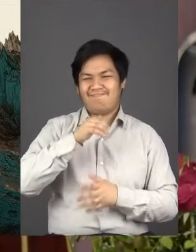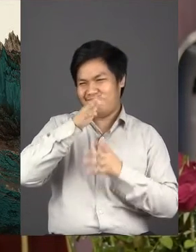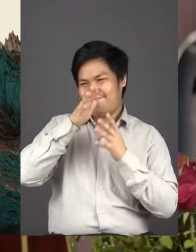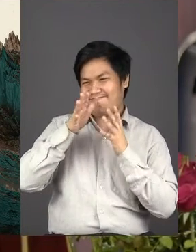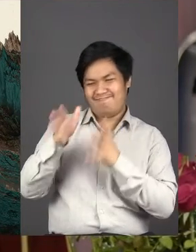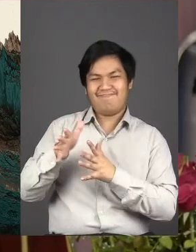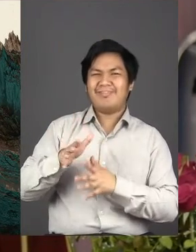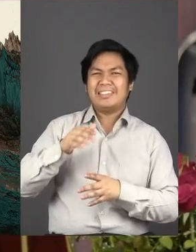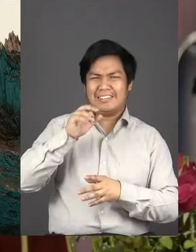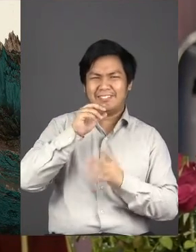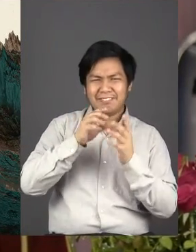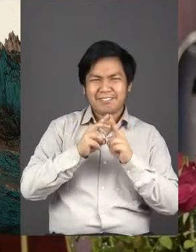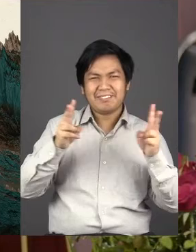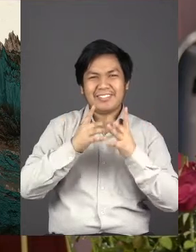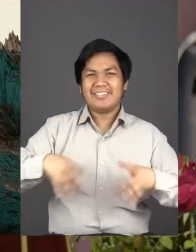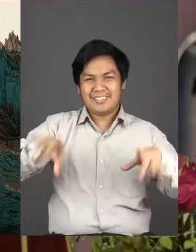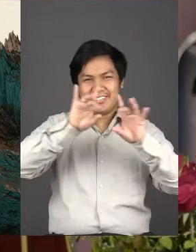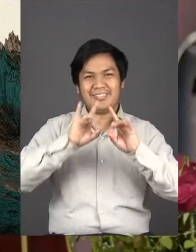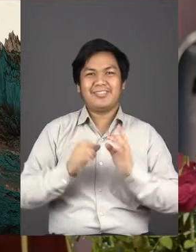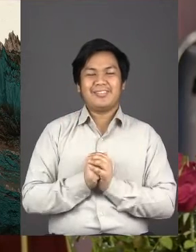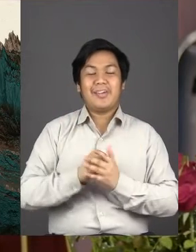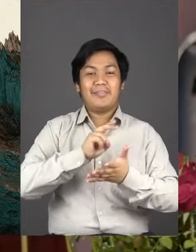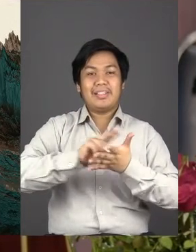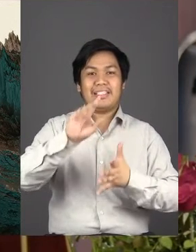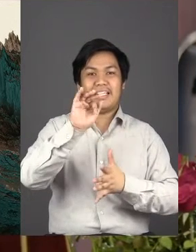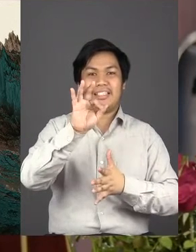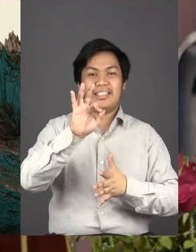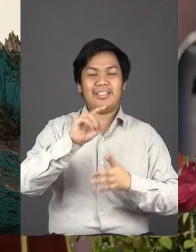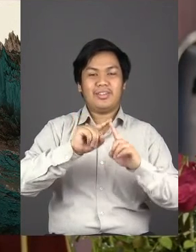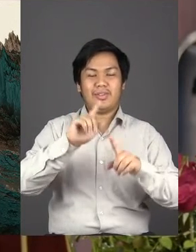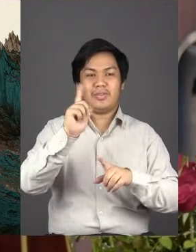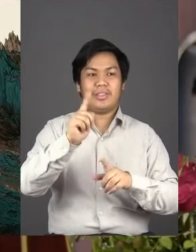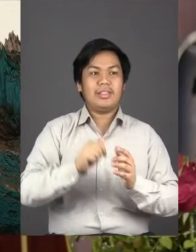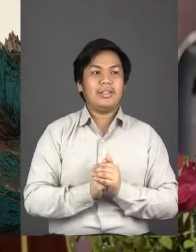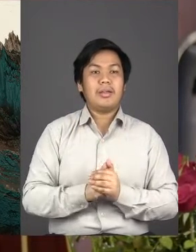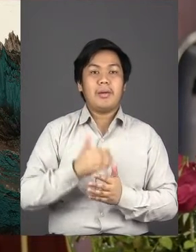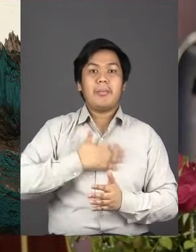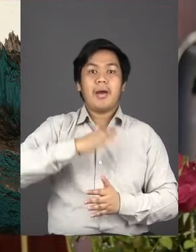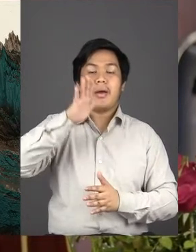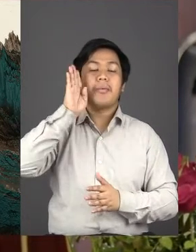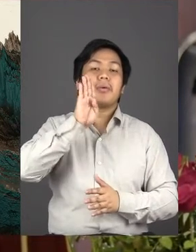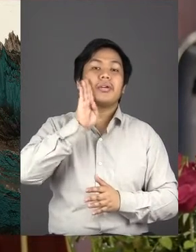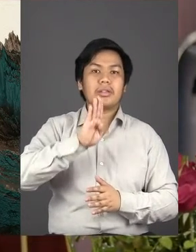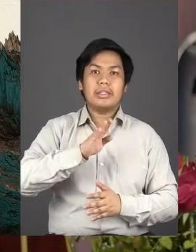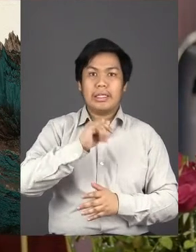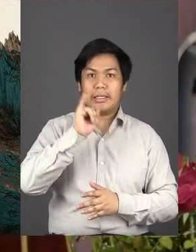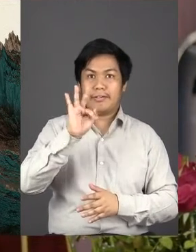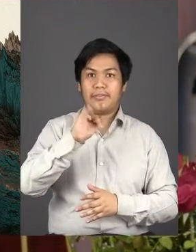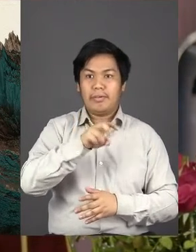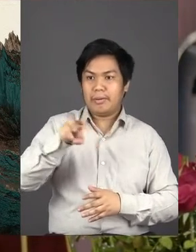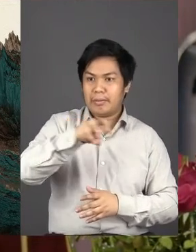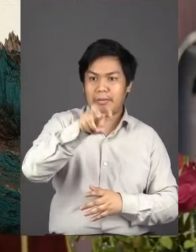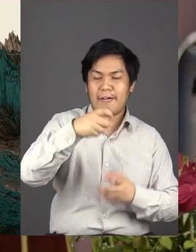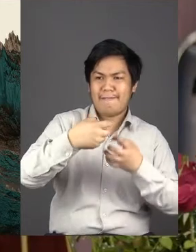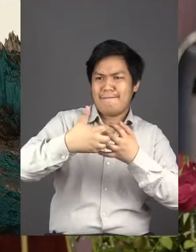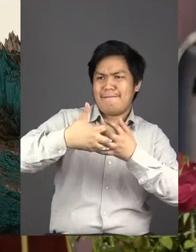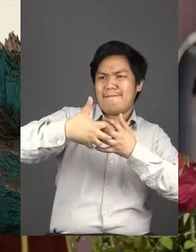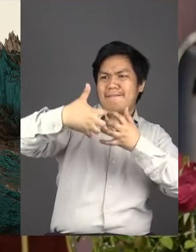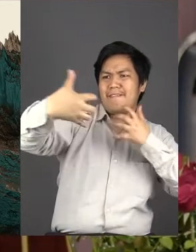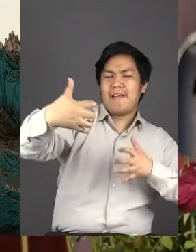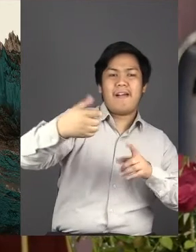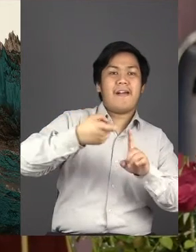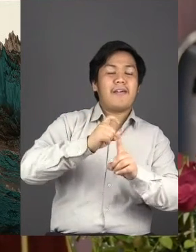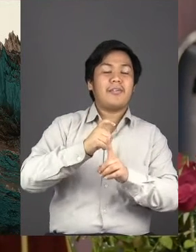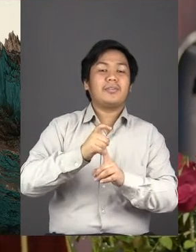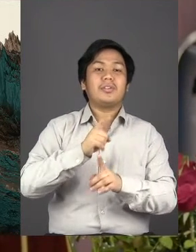Verse 19 to 20. My brothers, if anyone among you wanders from the truth and someone brings him